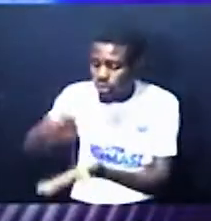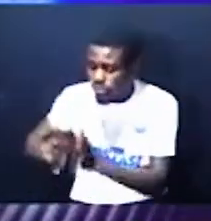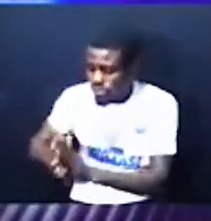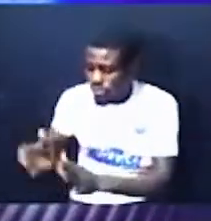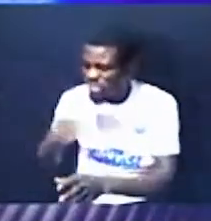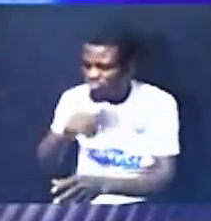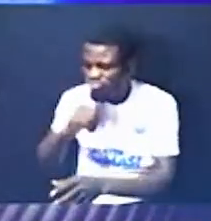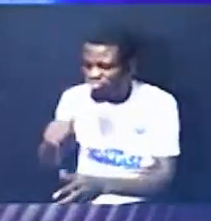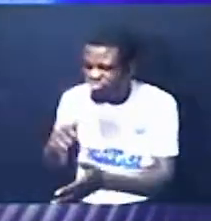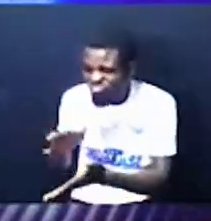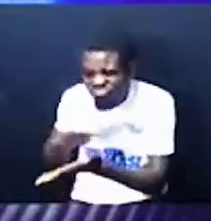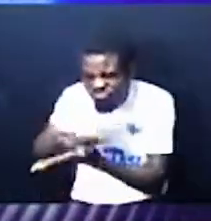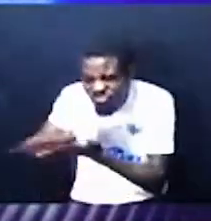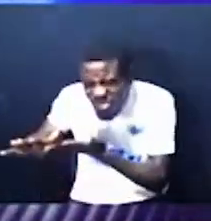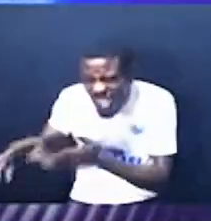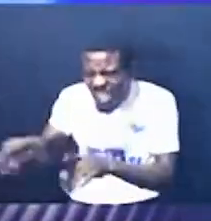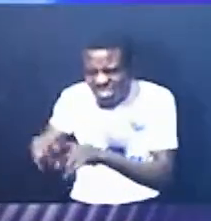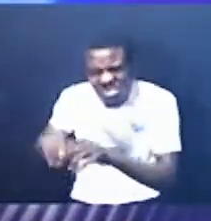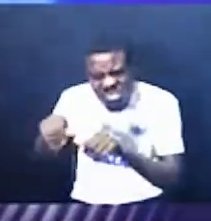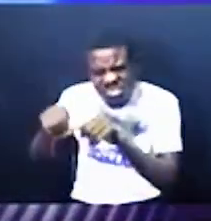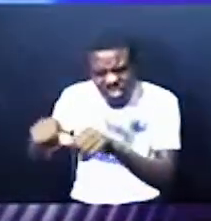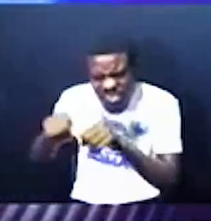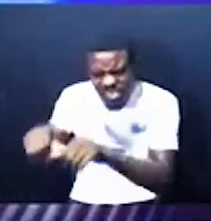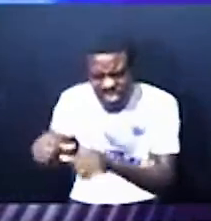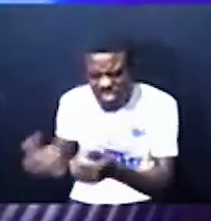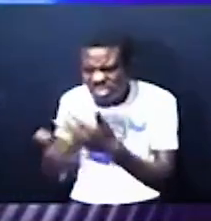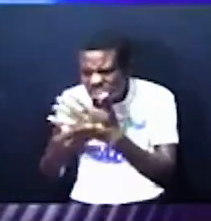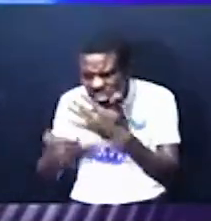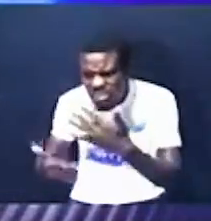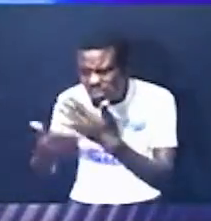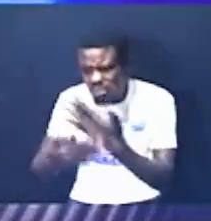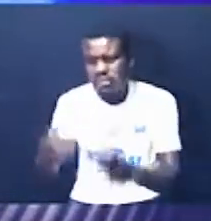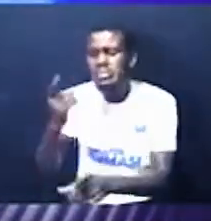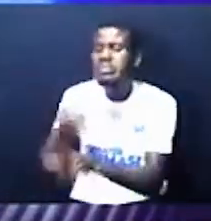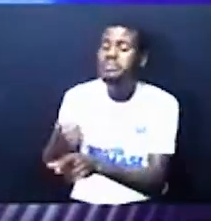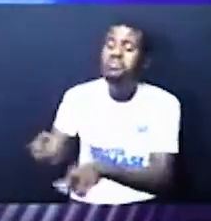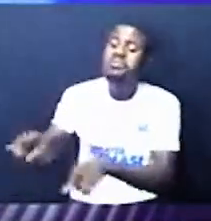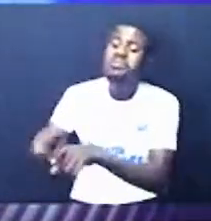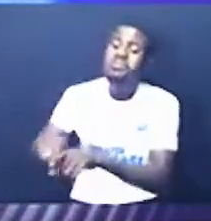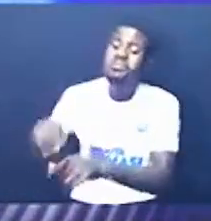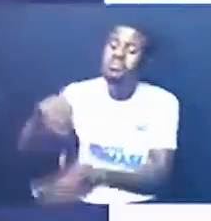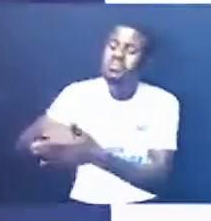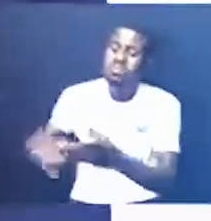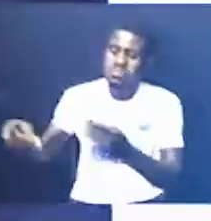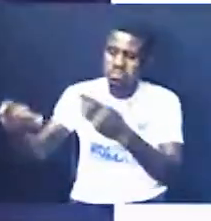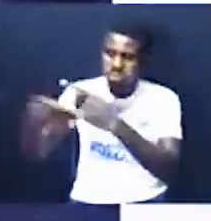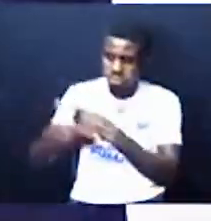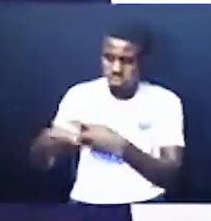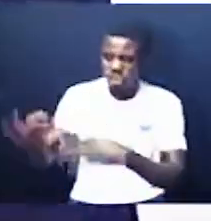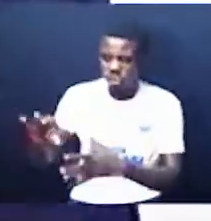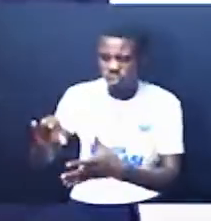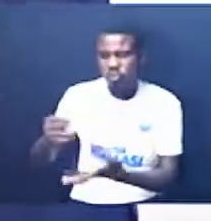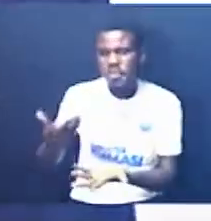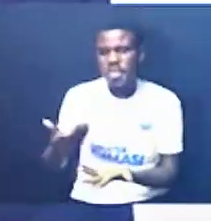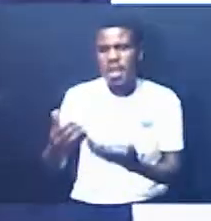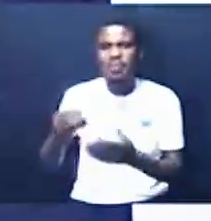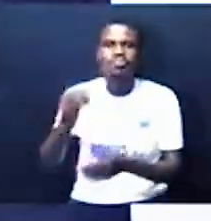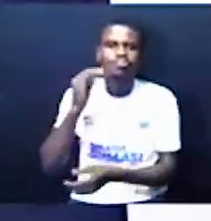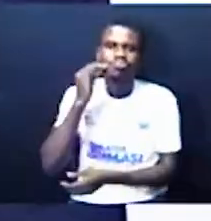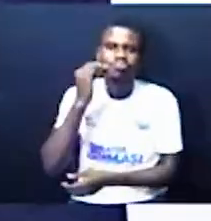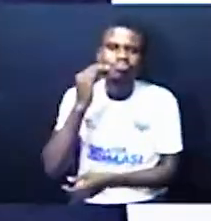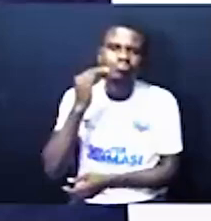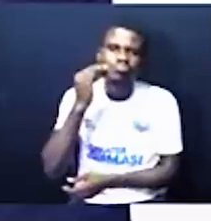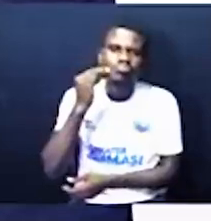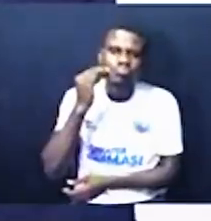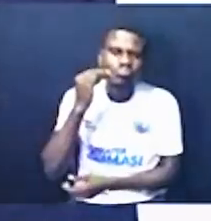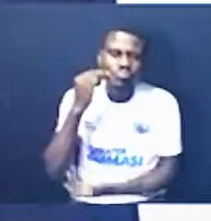as she has the discharge, just as in the days of her period. Na oba se ne ho sene moja egu